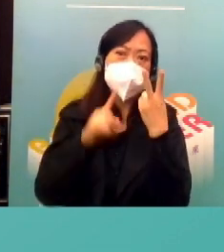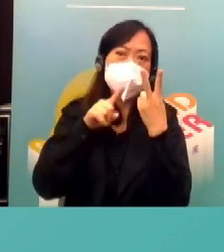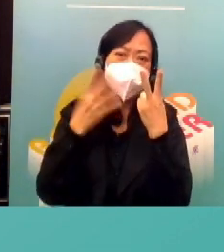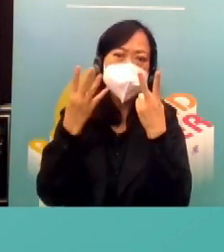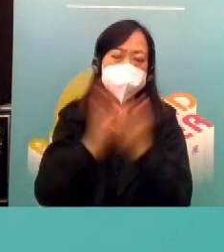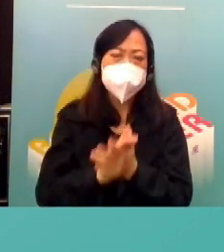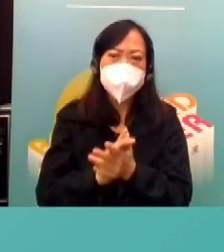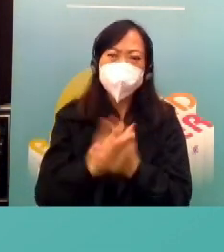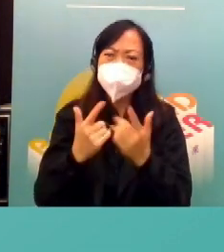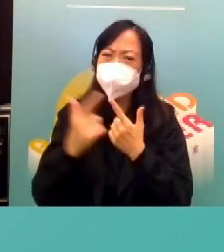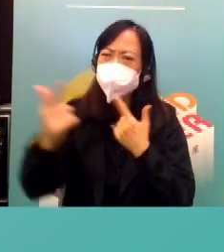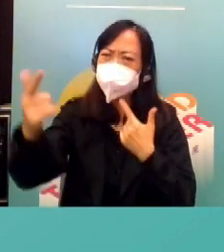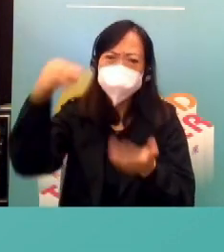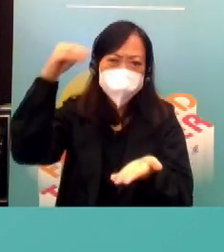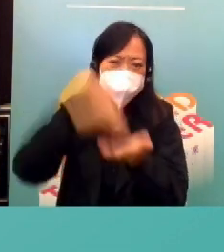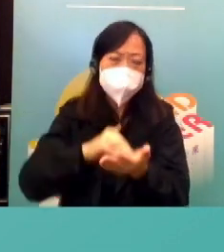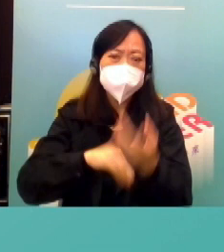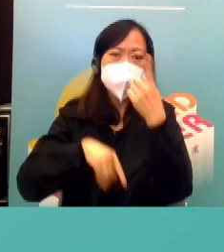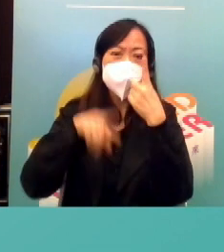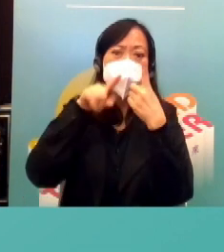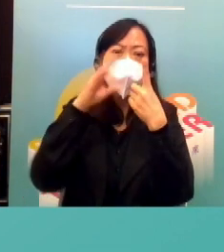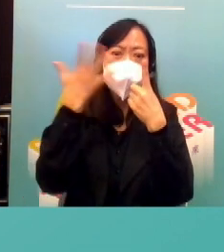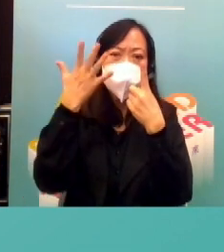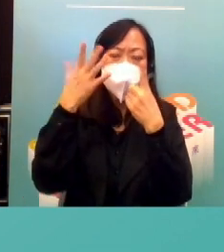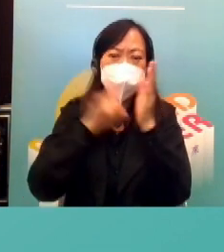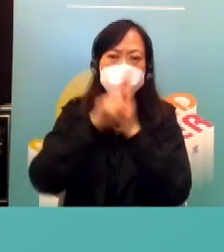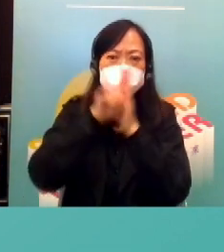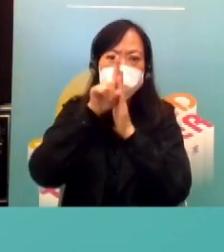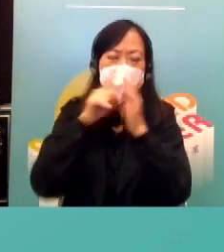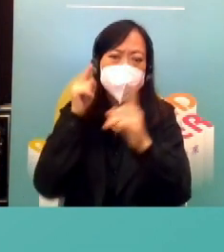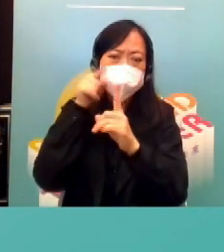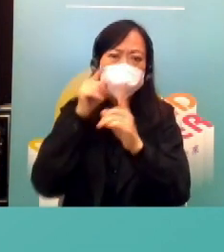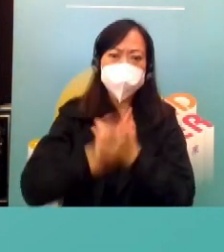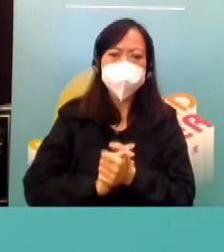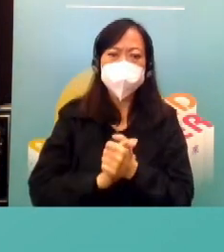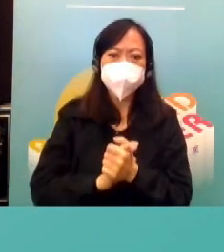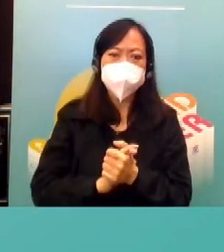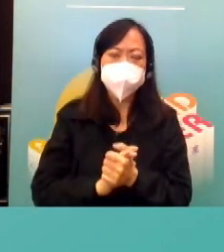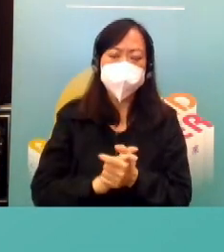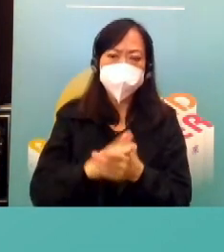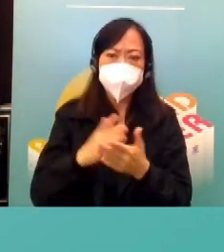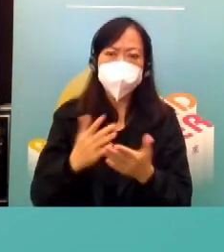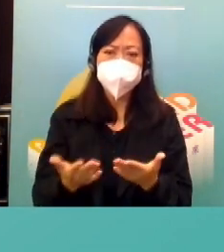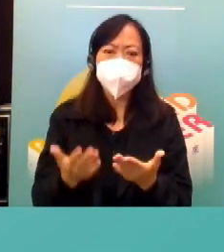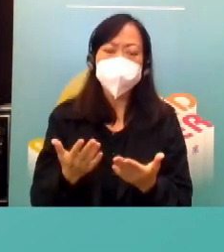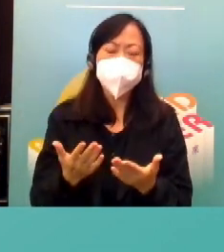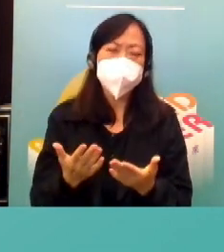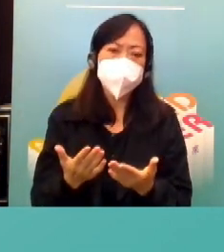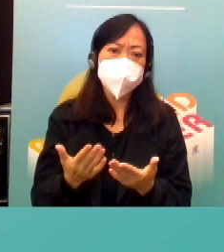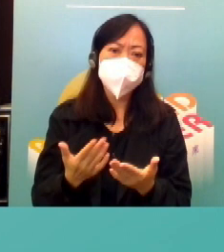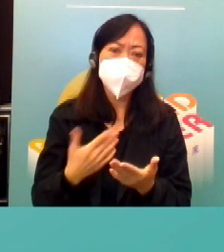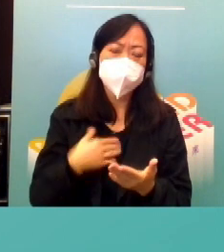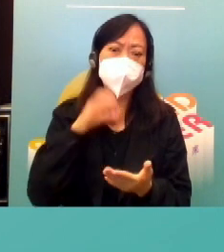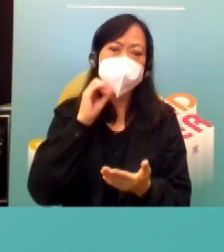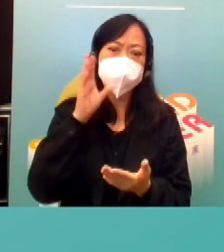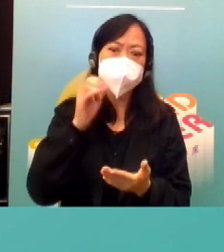degree level. So what would happen? It will mean sea level rise. If 2